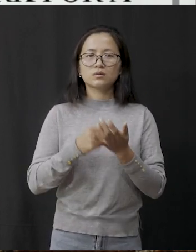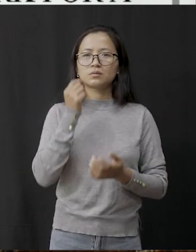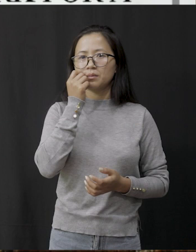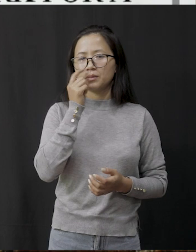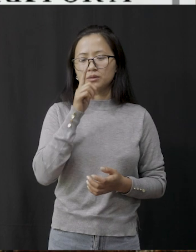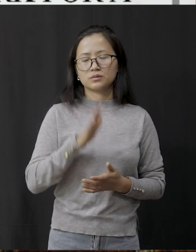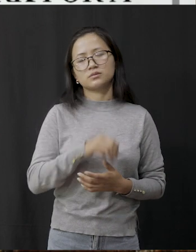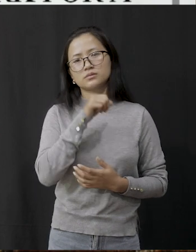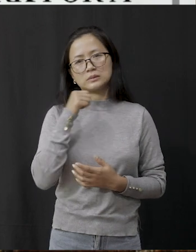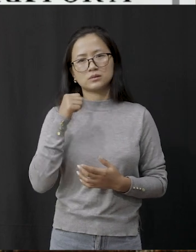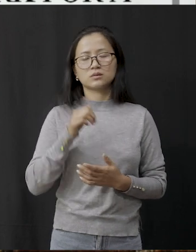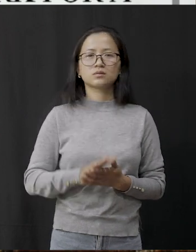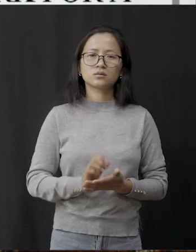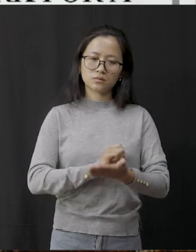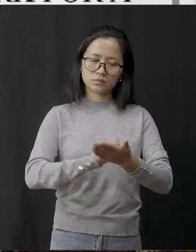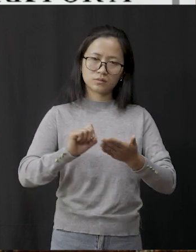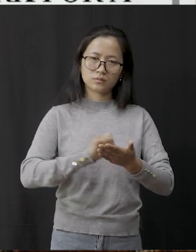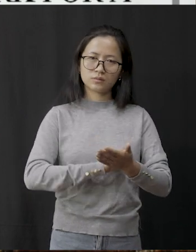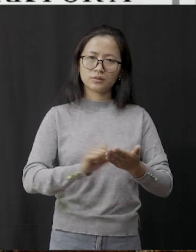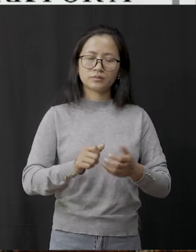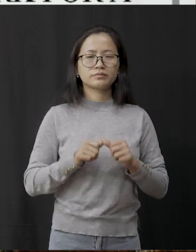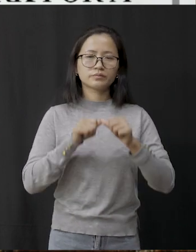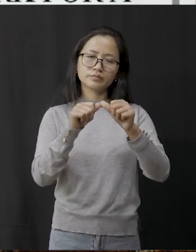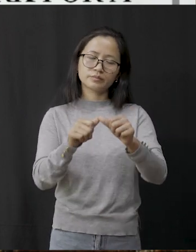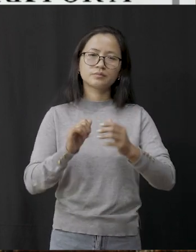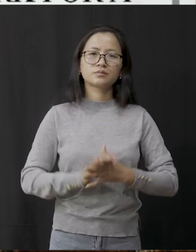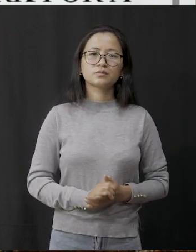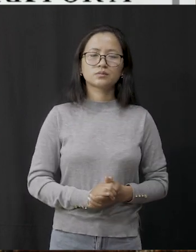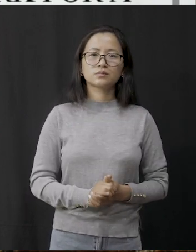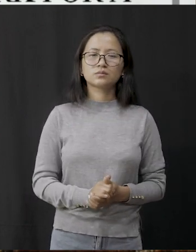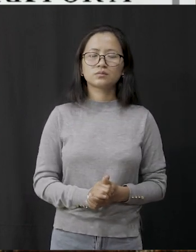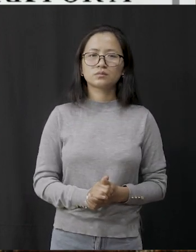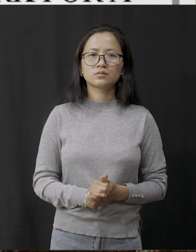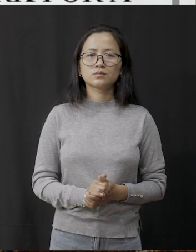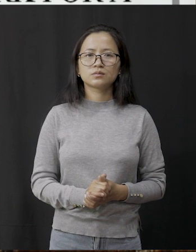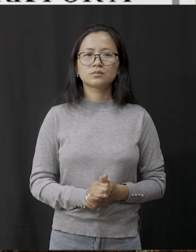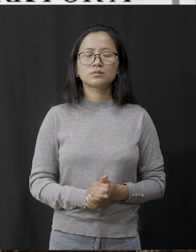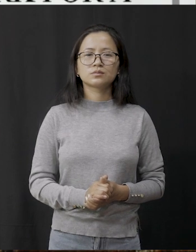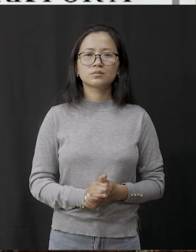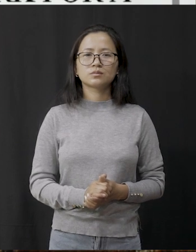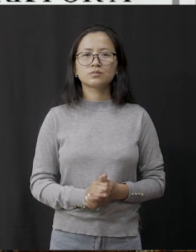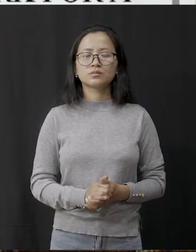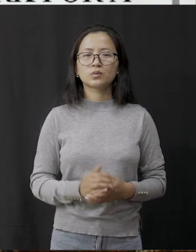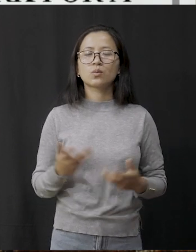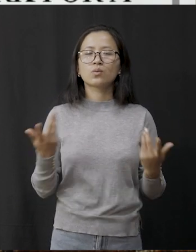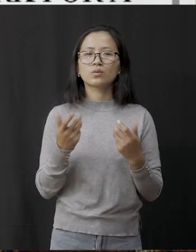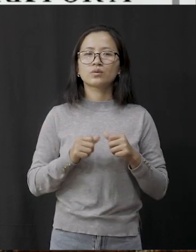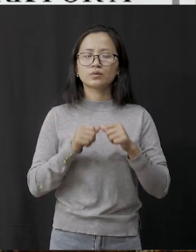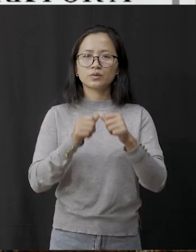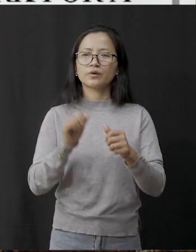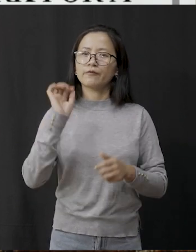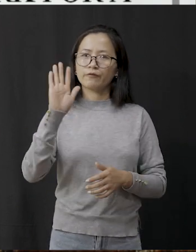dead, right? So you can write that answer. Now, students, what is the answer